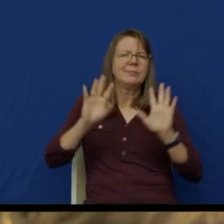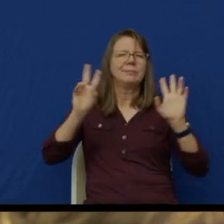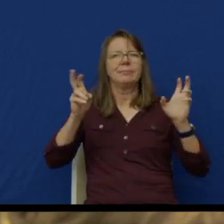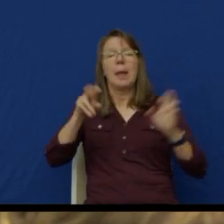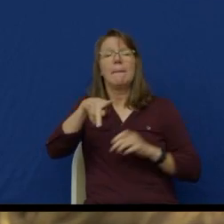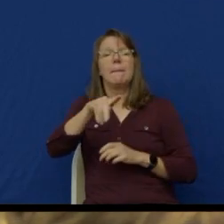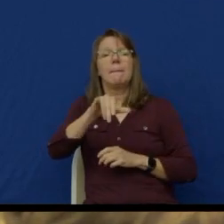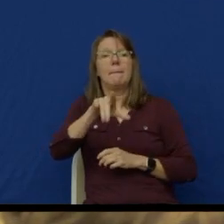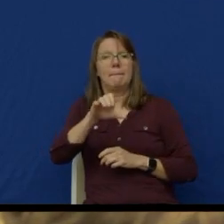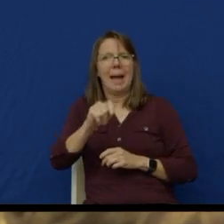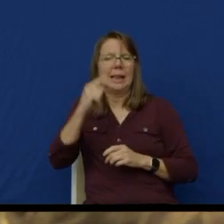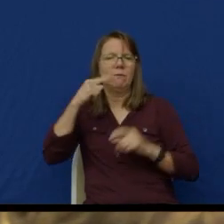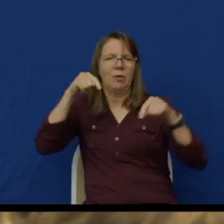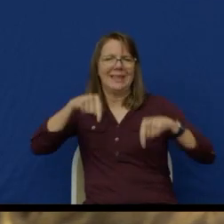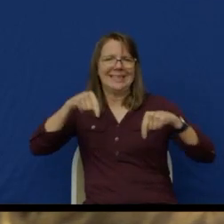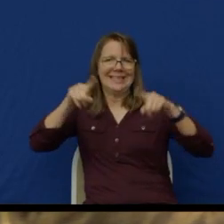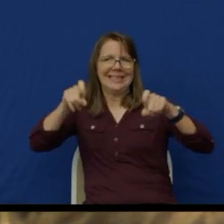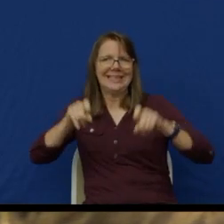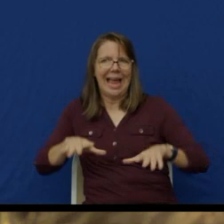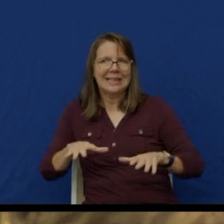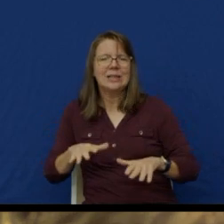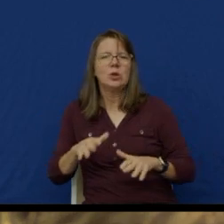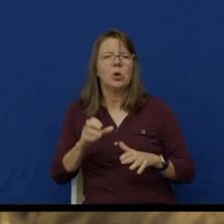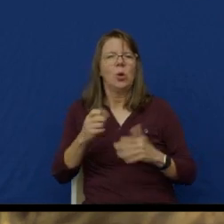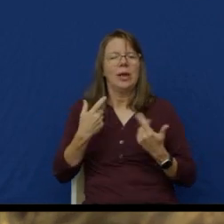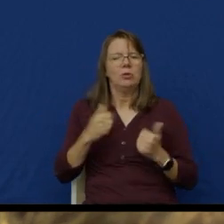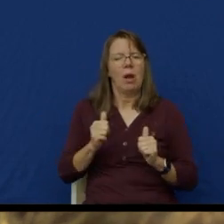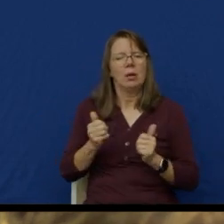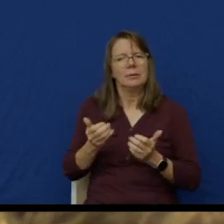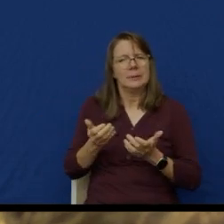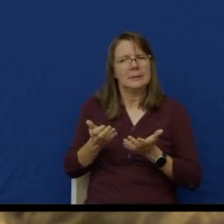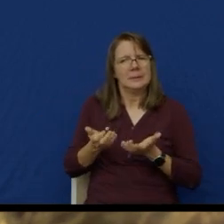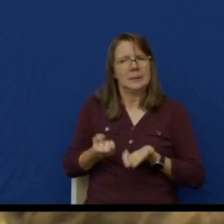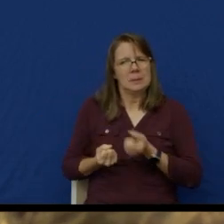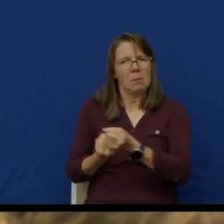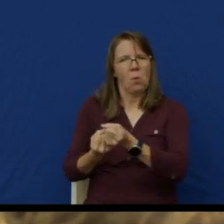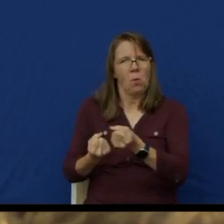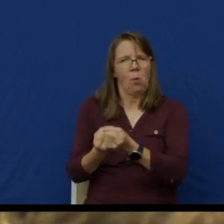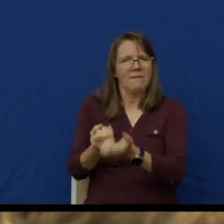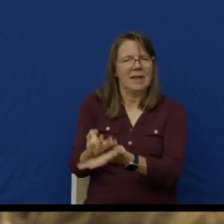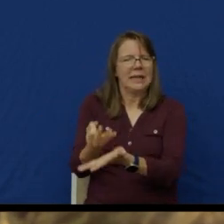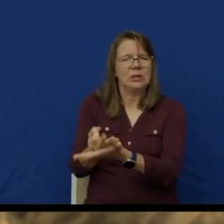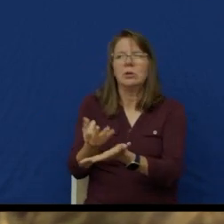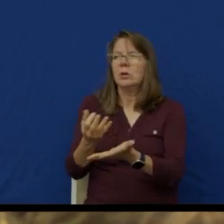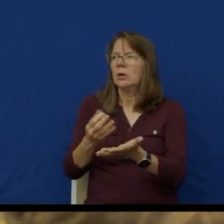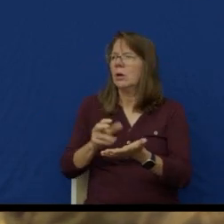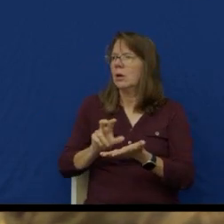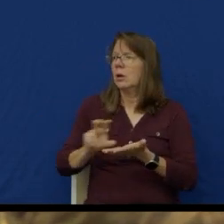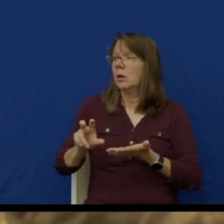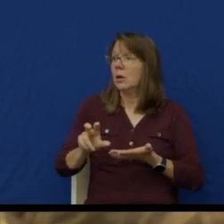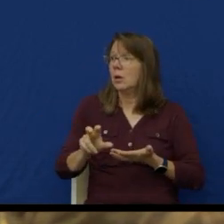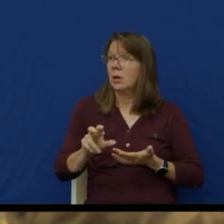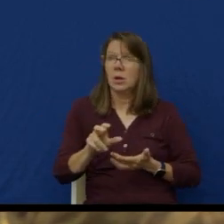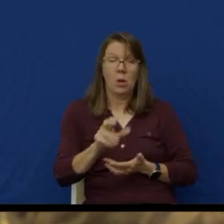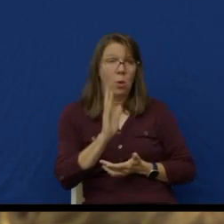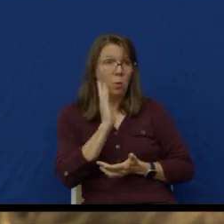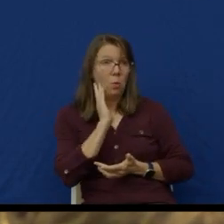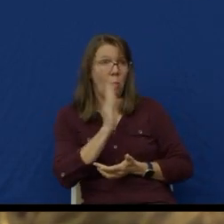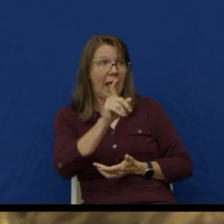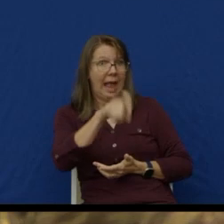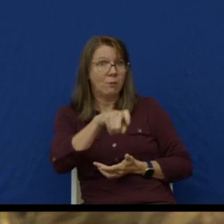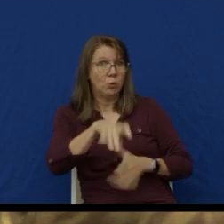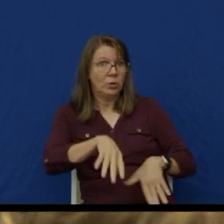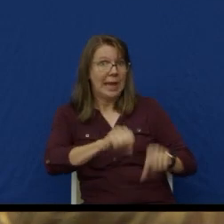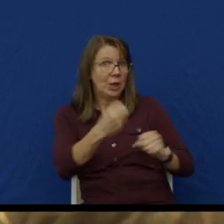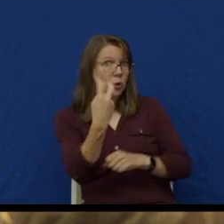to ameliorate that to the best of our ability, but then ultimately we just have to make those So even if they could final take 2?